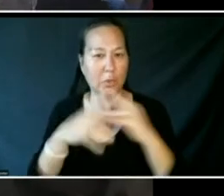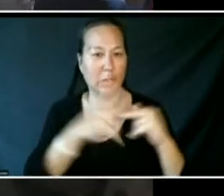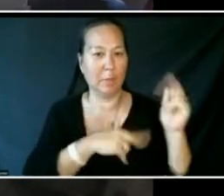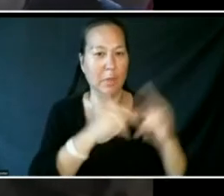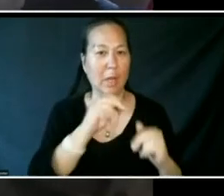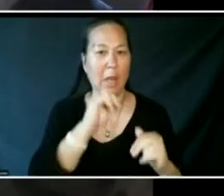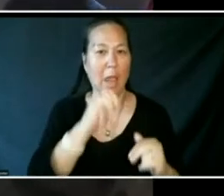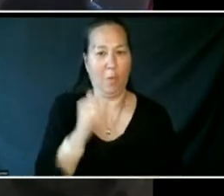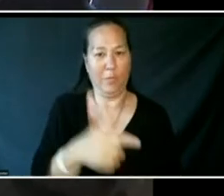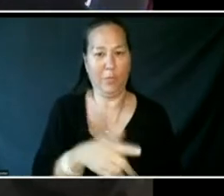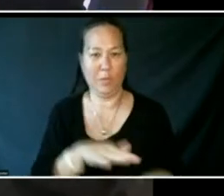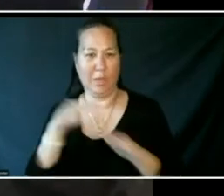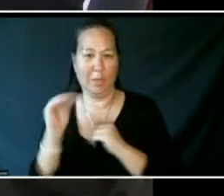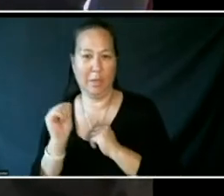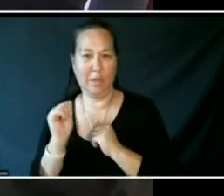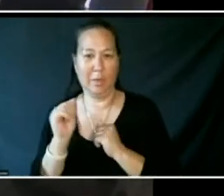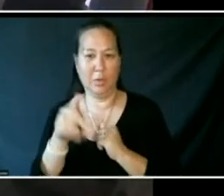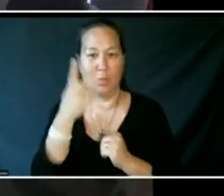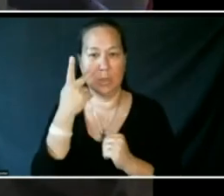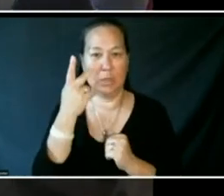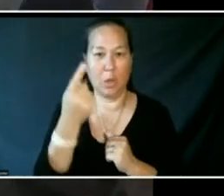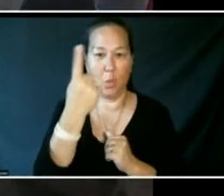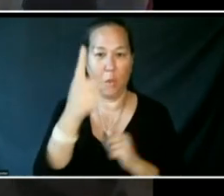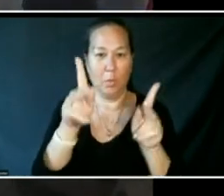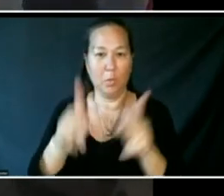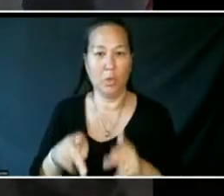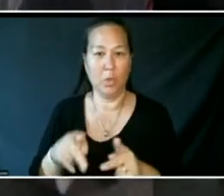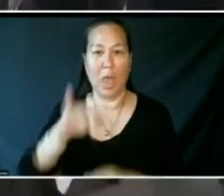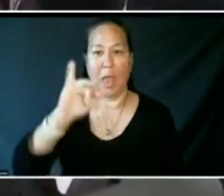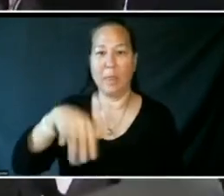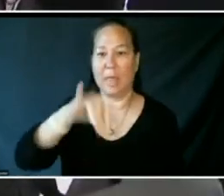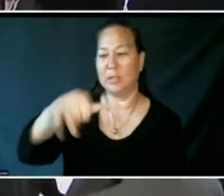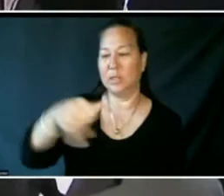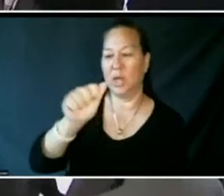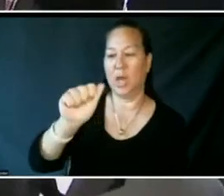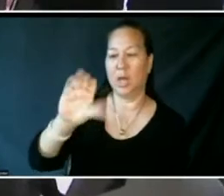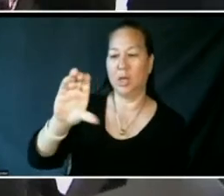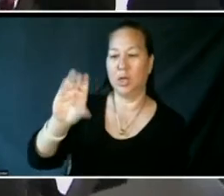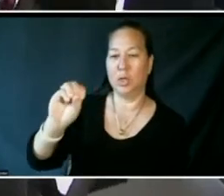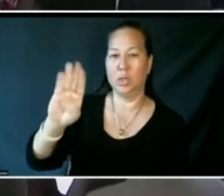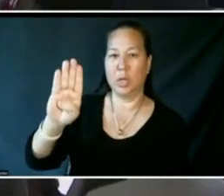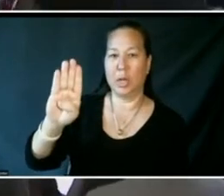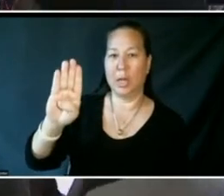individuals prominently shown in this video is Jacob Chansley,